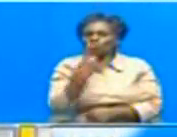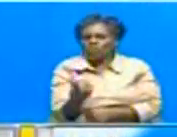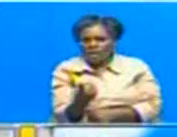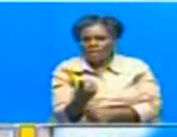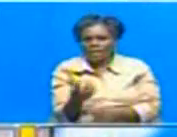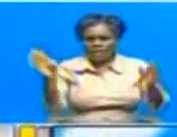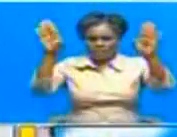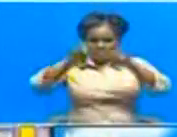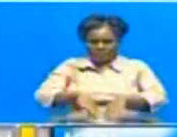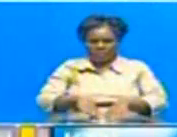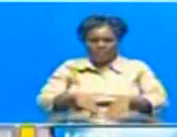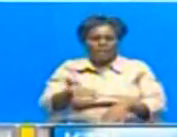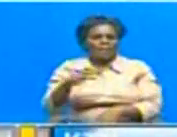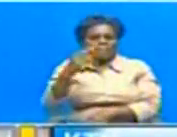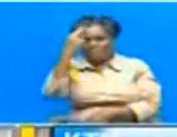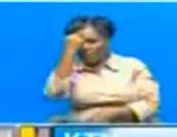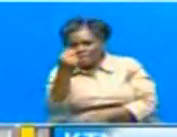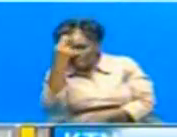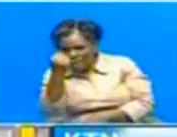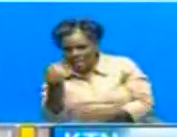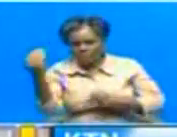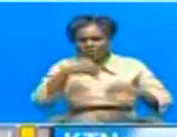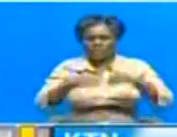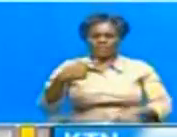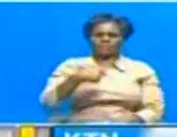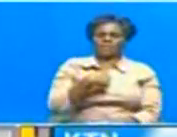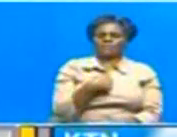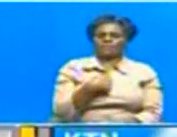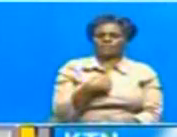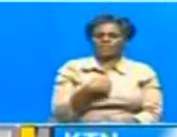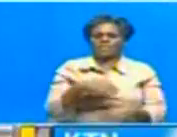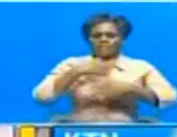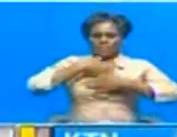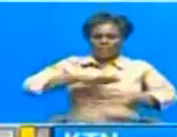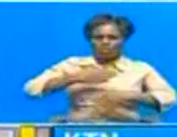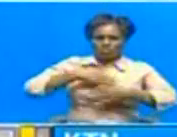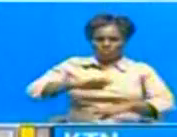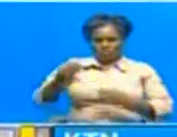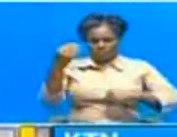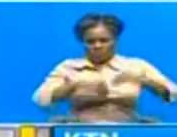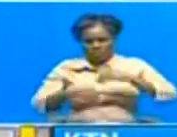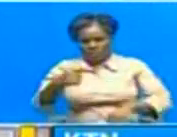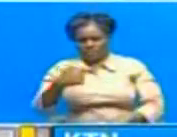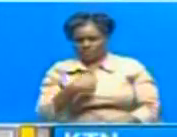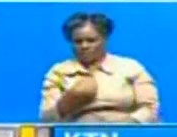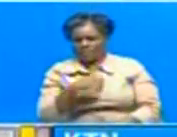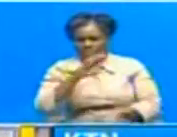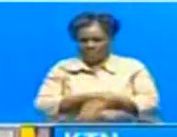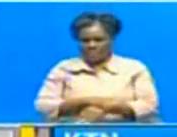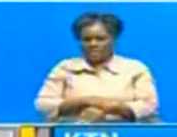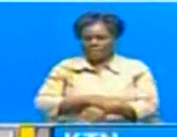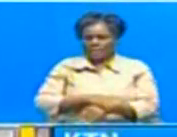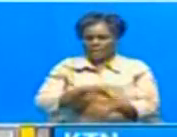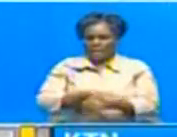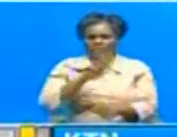Valley, among the Maa-speaking, the Maasai, the Samburus. I won the majority. And